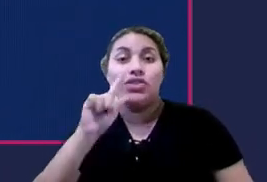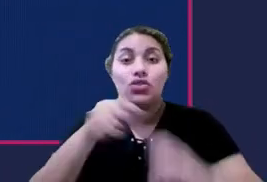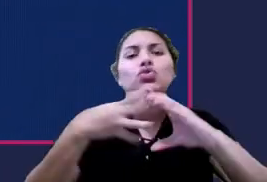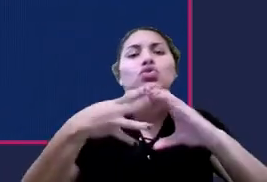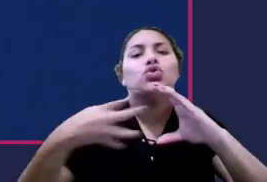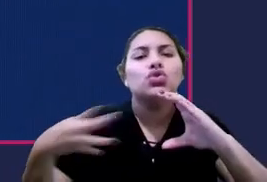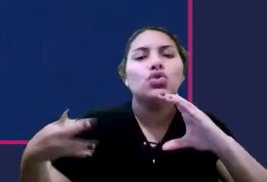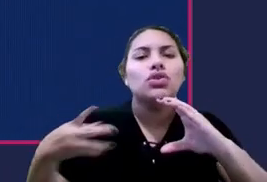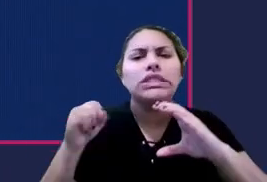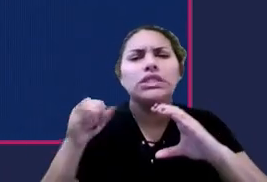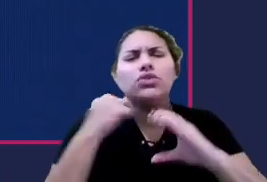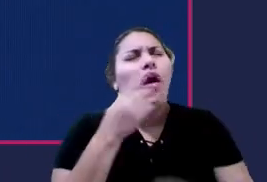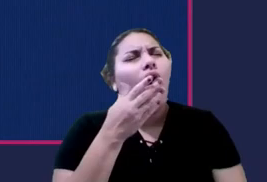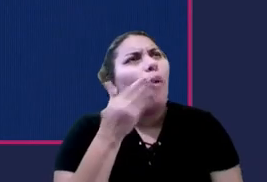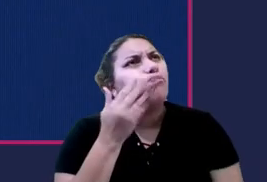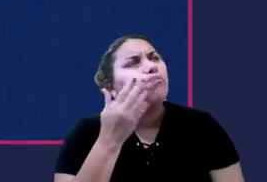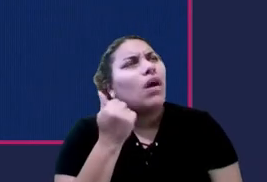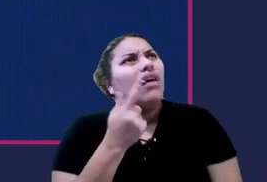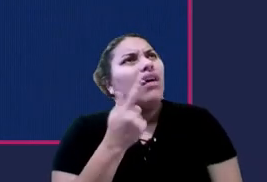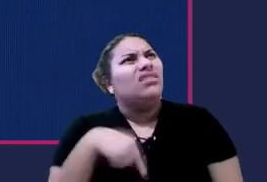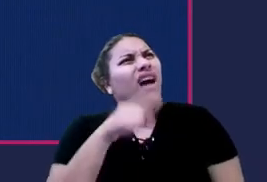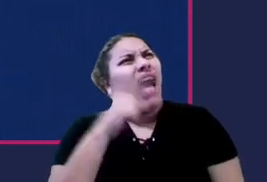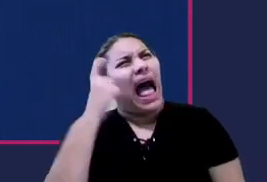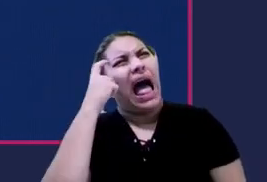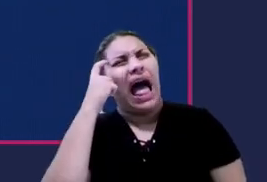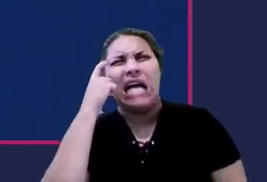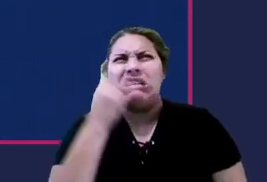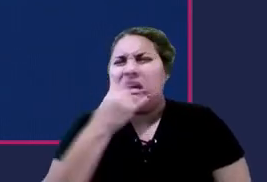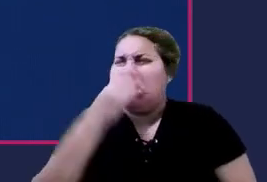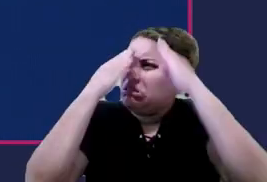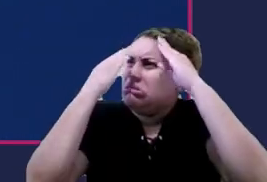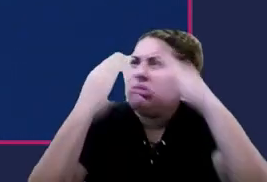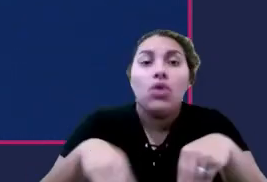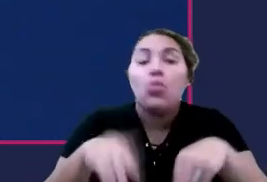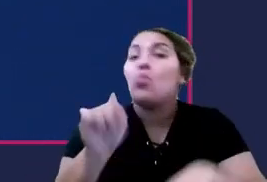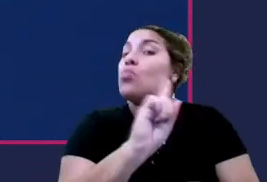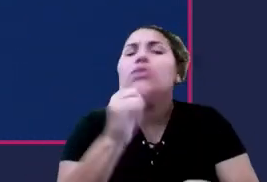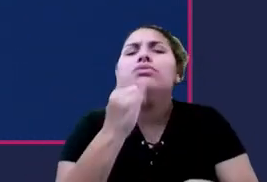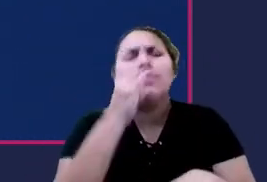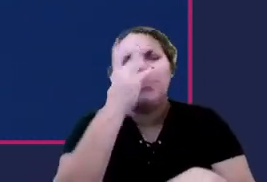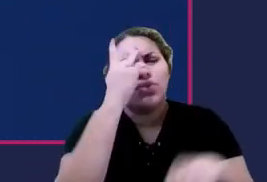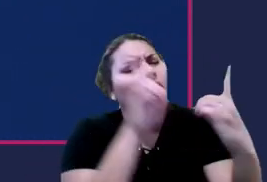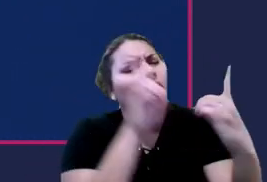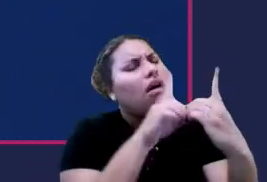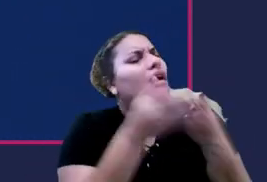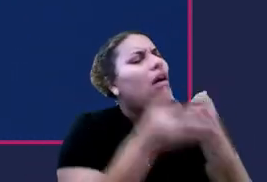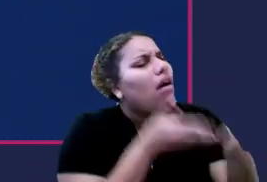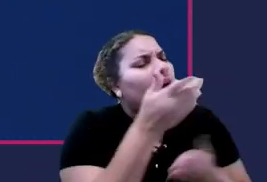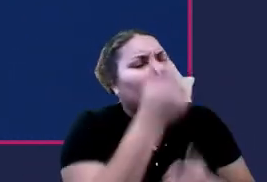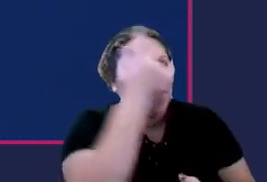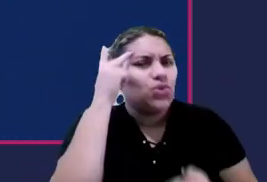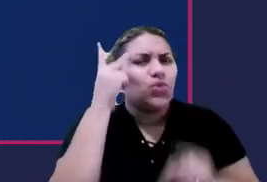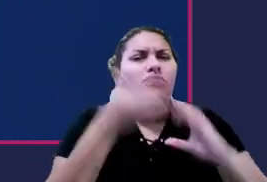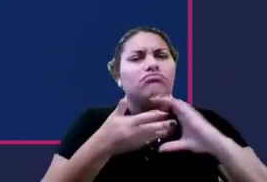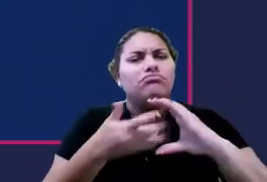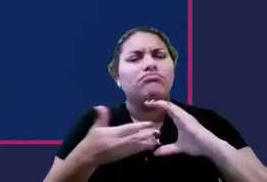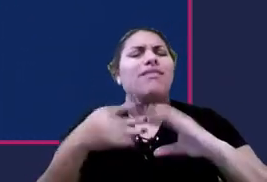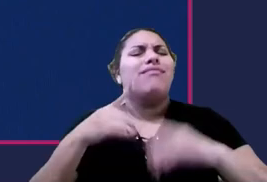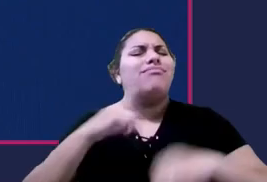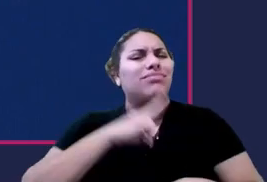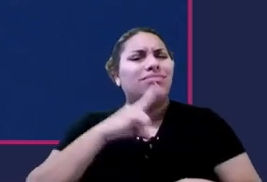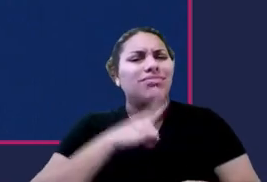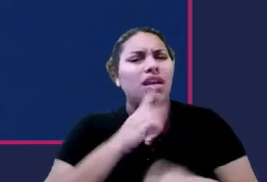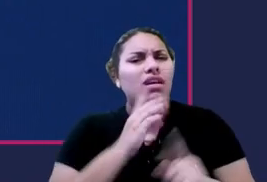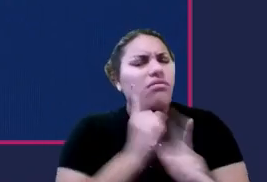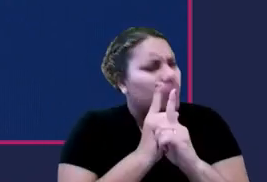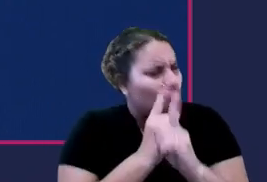once we know, we cannot treat people differently. I mean, when you deal with people with disability, the first thing that